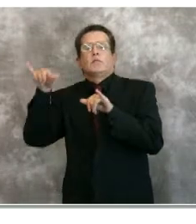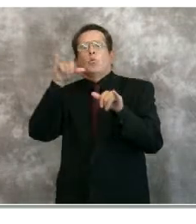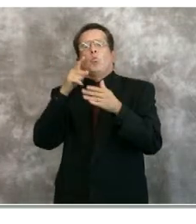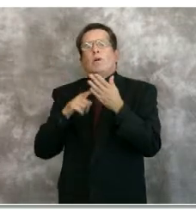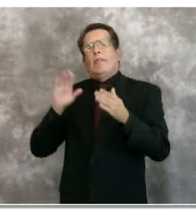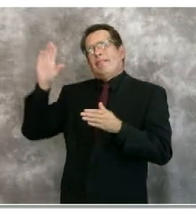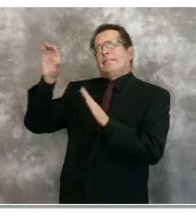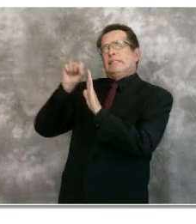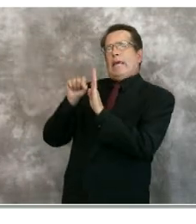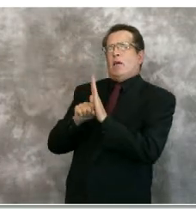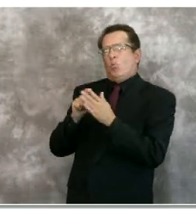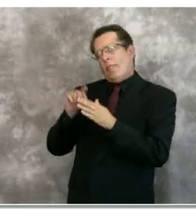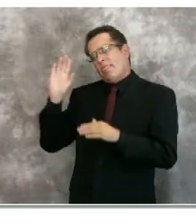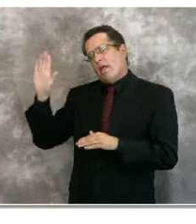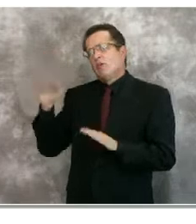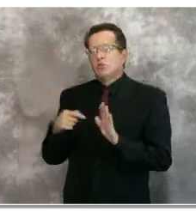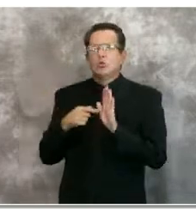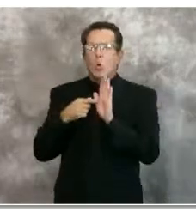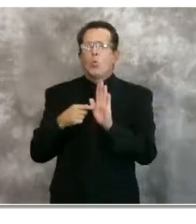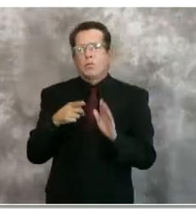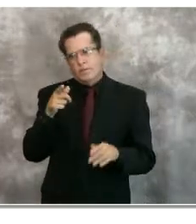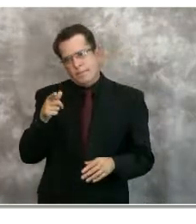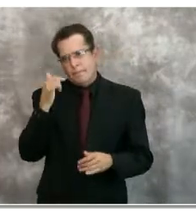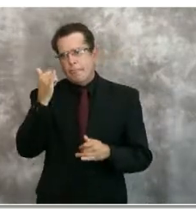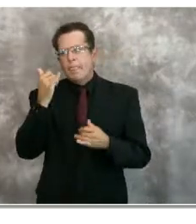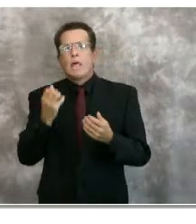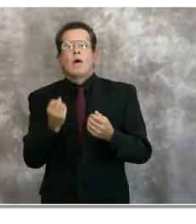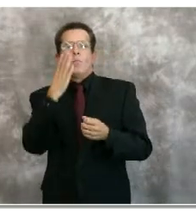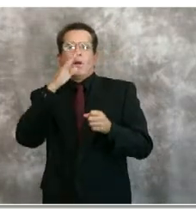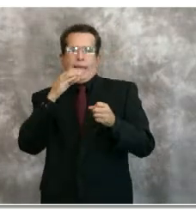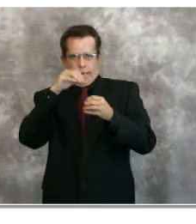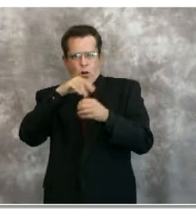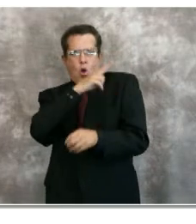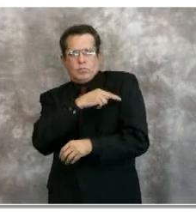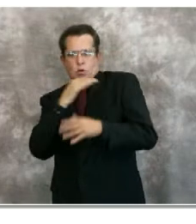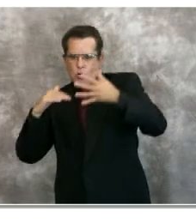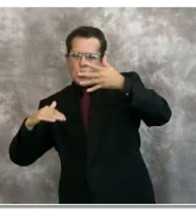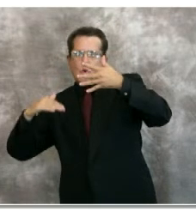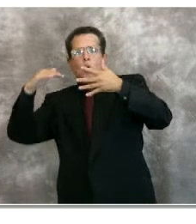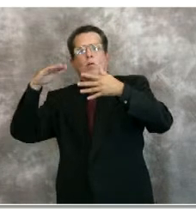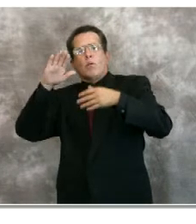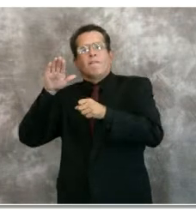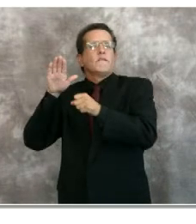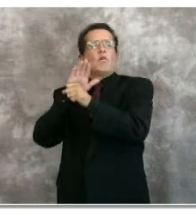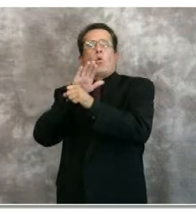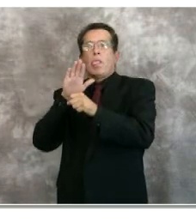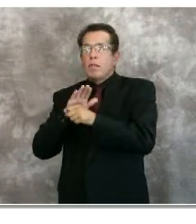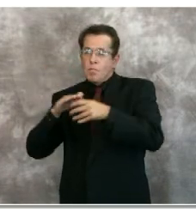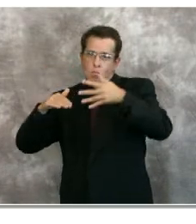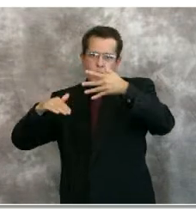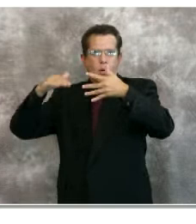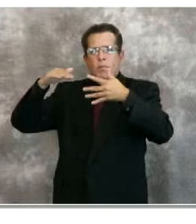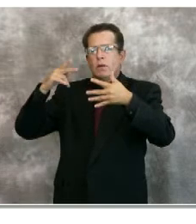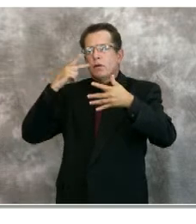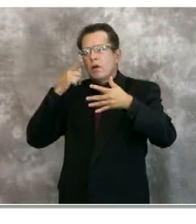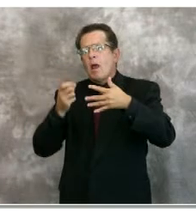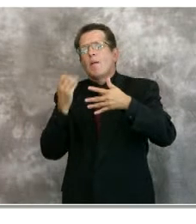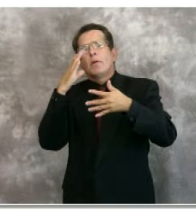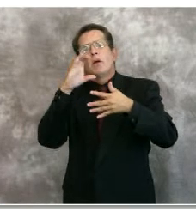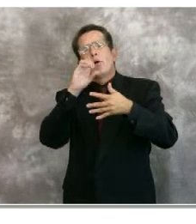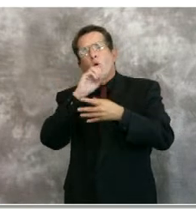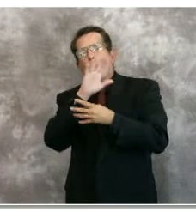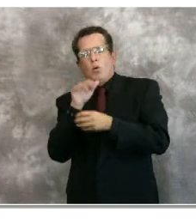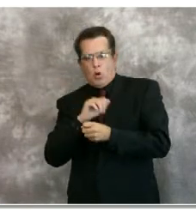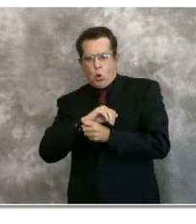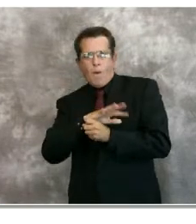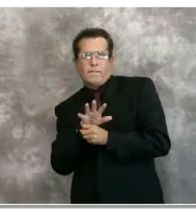showing. Next, you'll go to total hospital system capacity. What you see there at the bottom are the total COVID-related